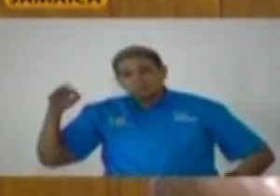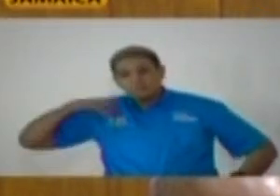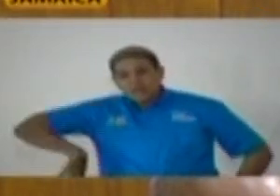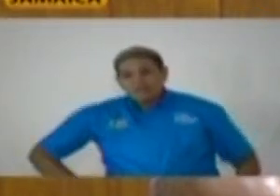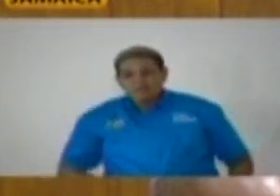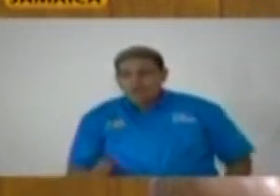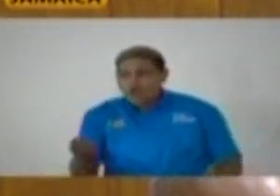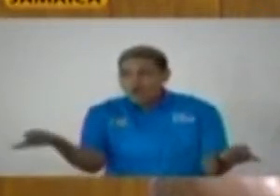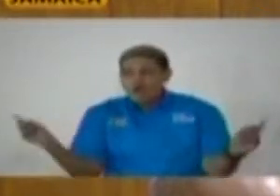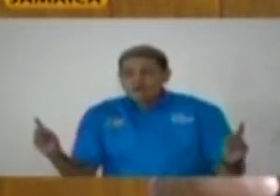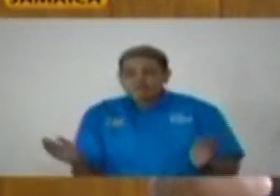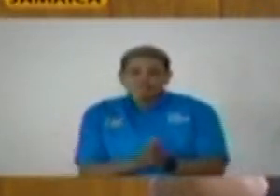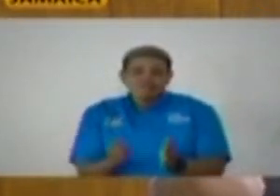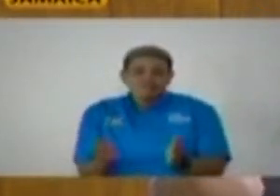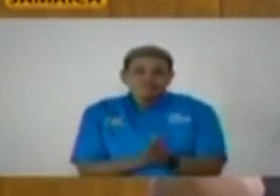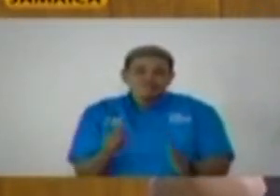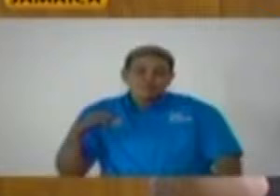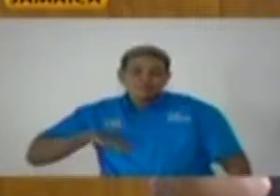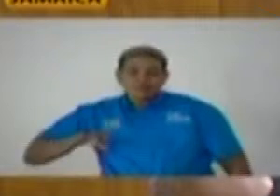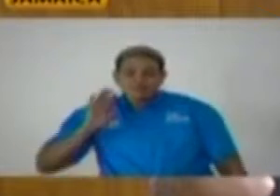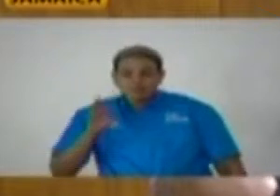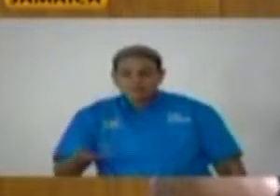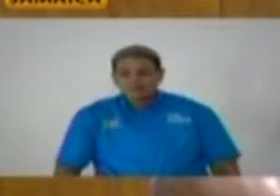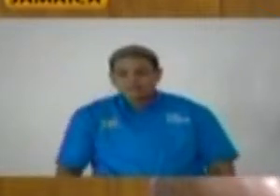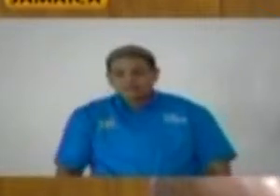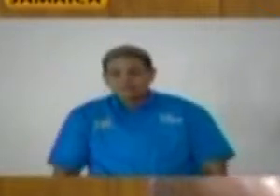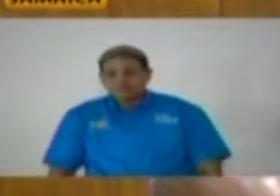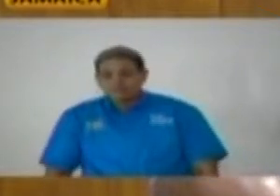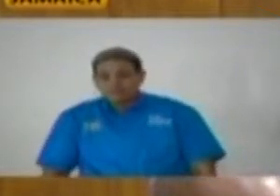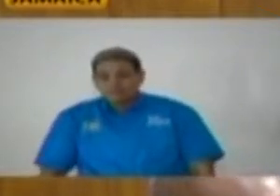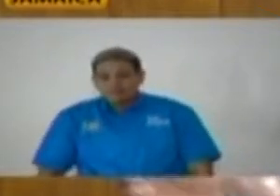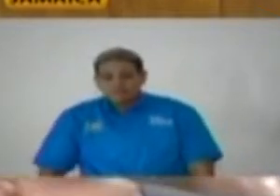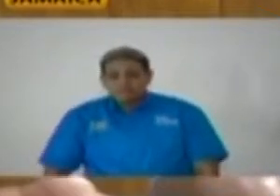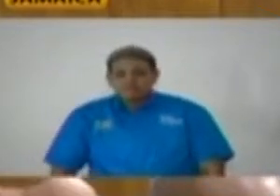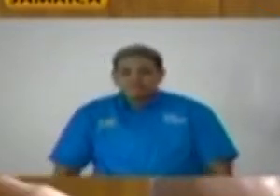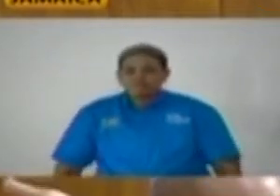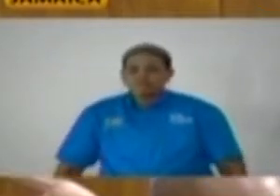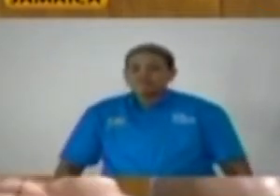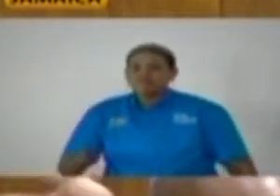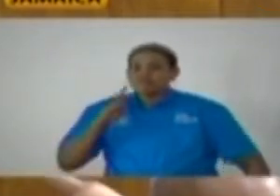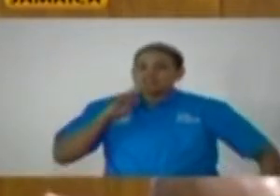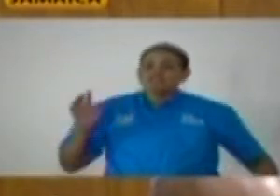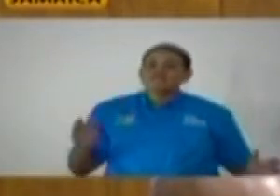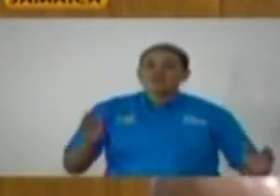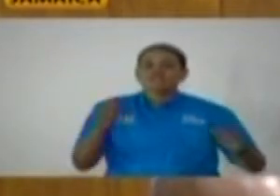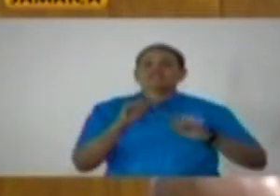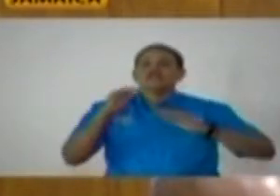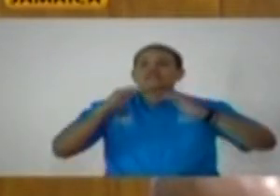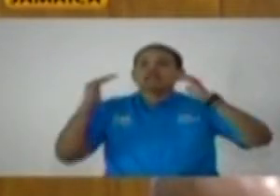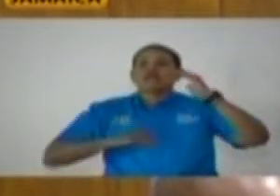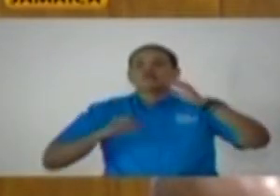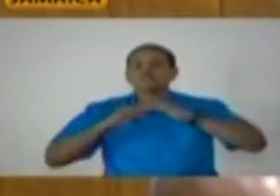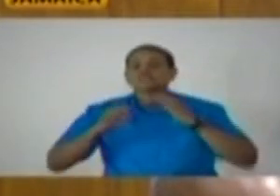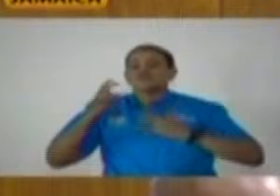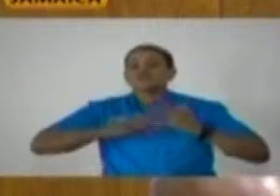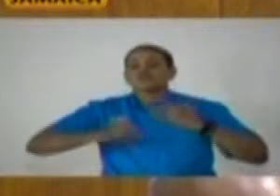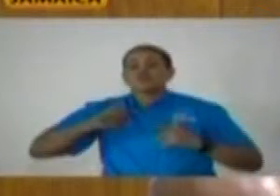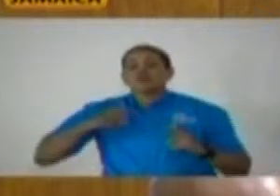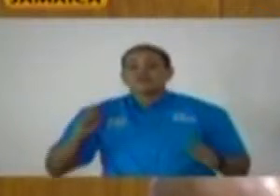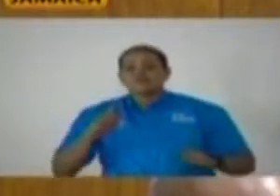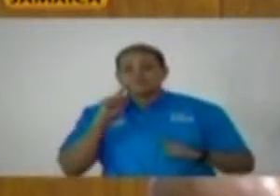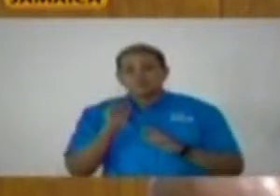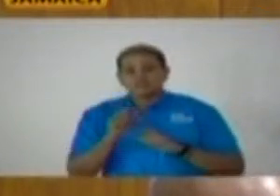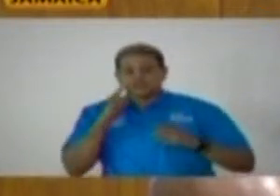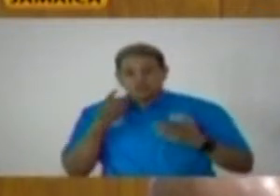6 schools who will get the STEM education. Right? It fosters that inequity in the system. So we have to make